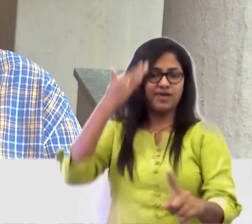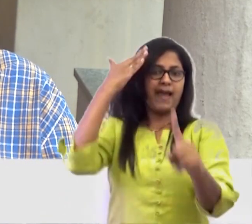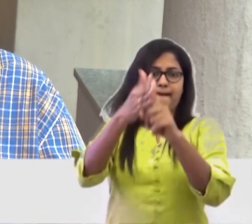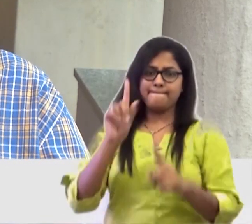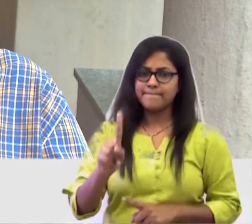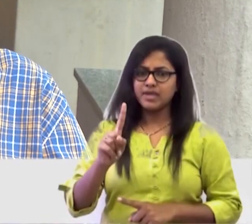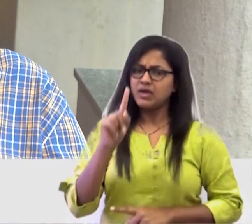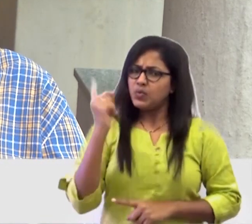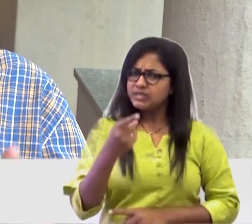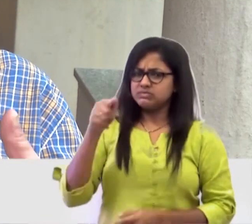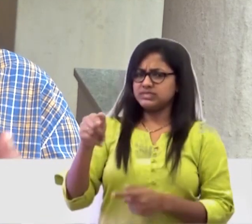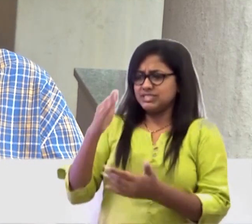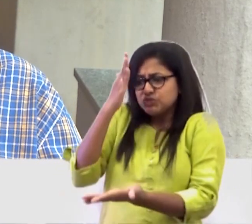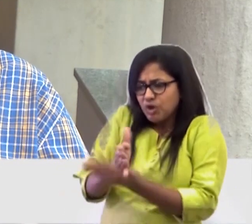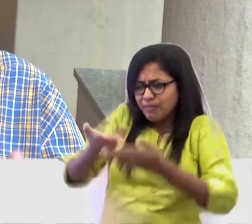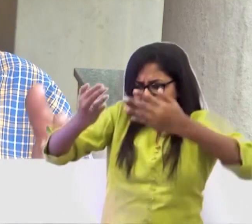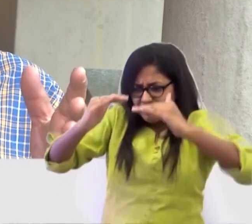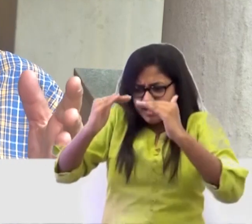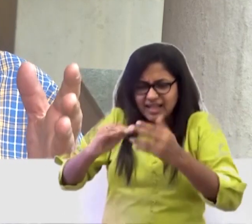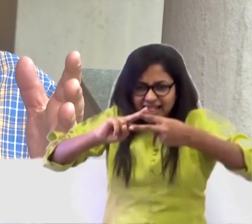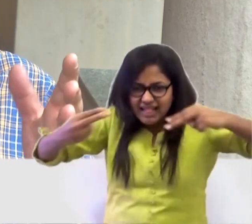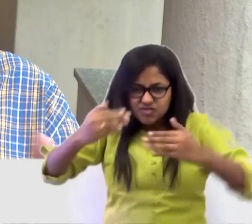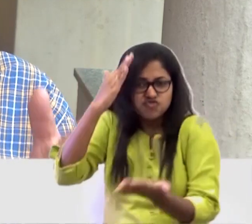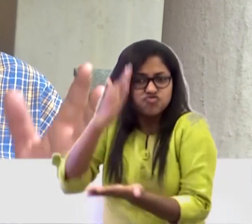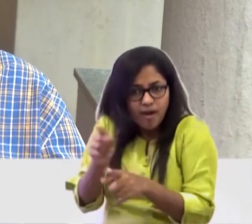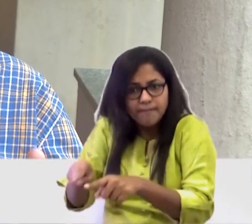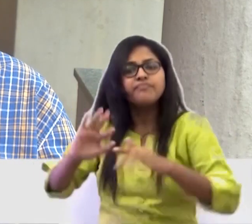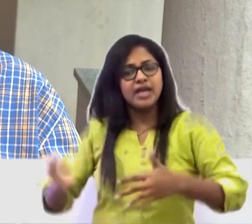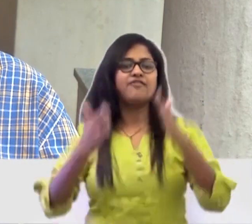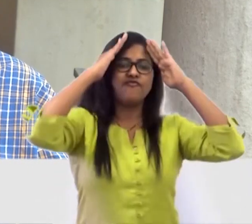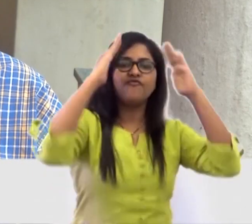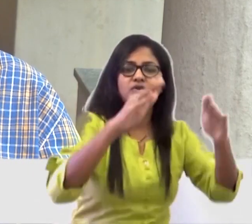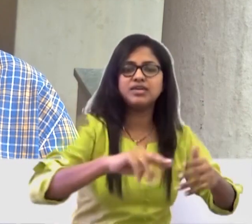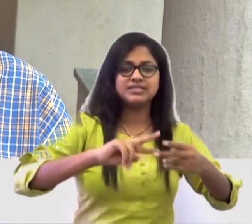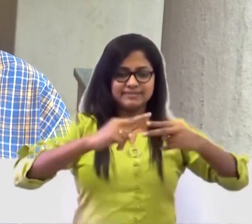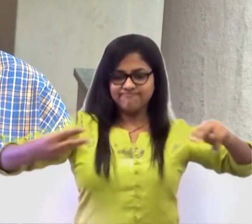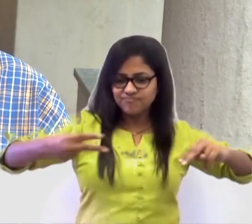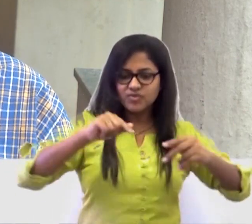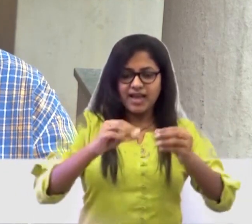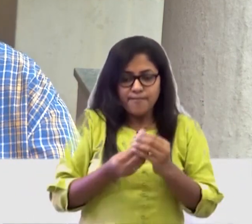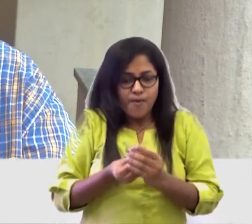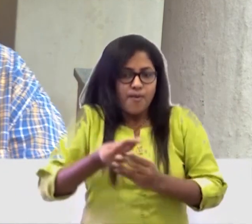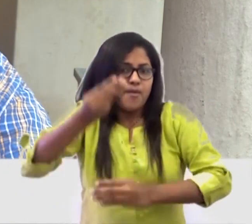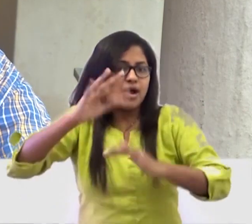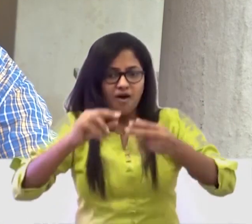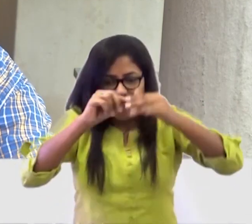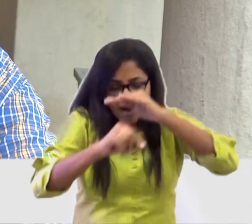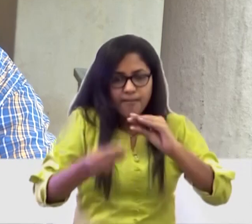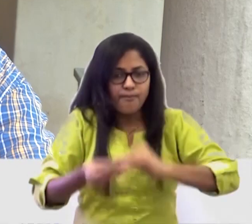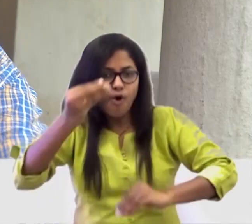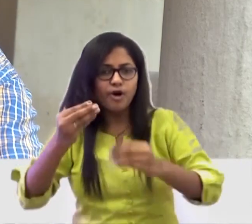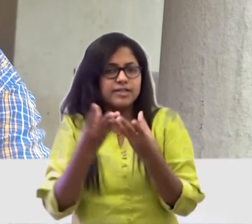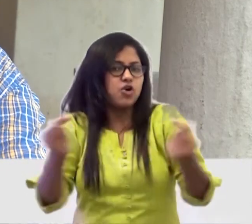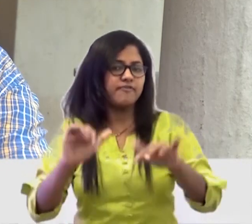sigh of relief. And that was my main aim. Once we can stop the degeneration from happening, we can say, okay, now let's focus on how